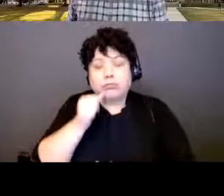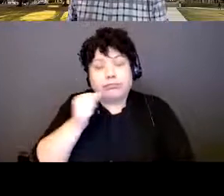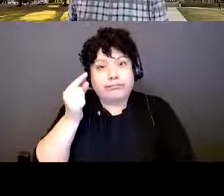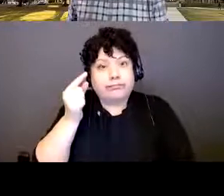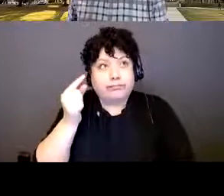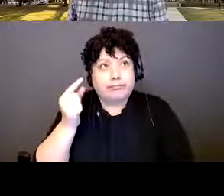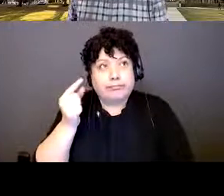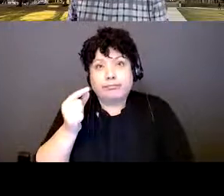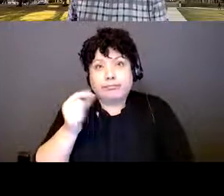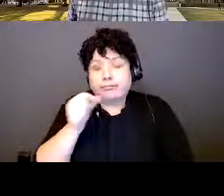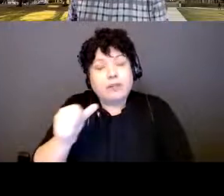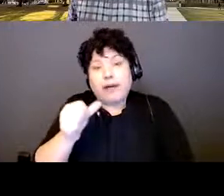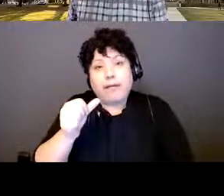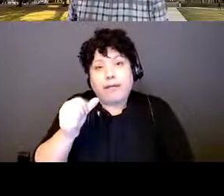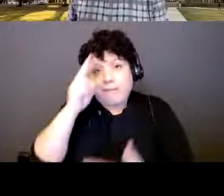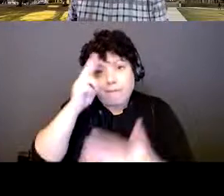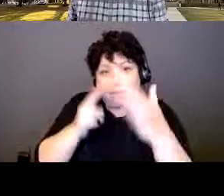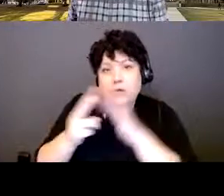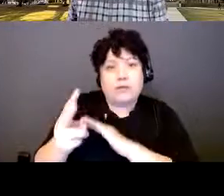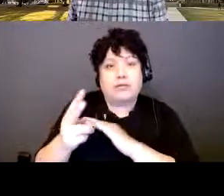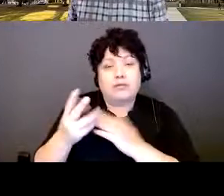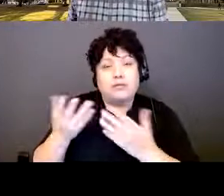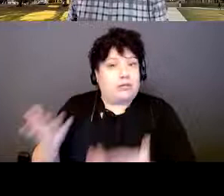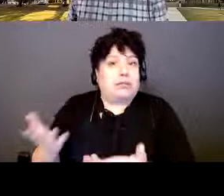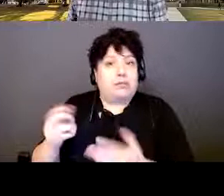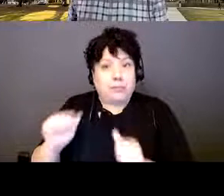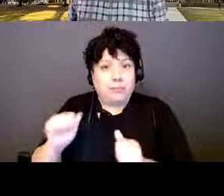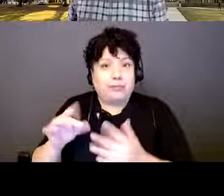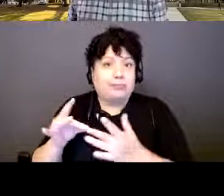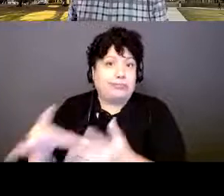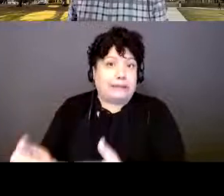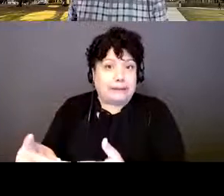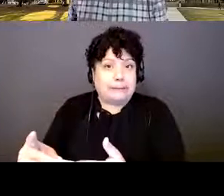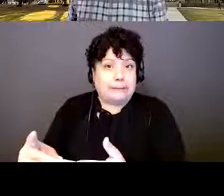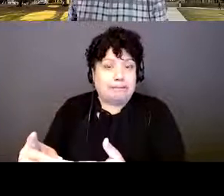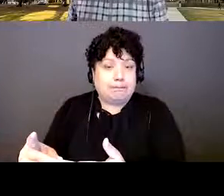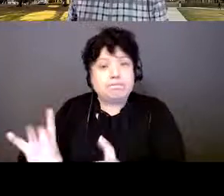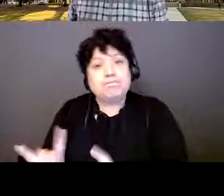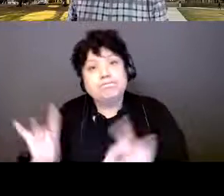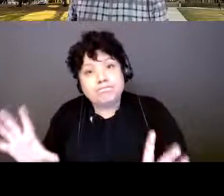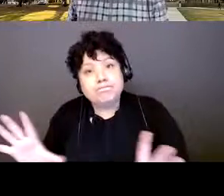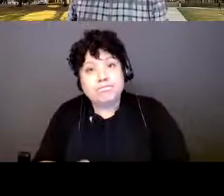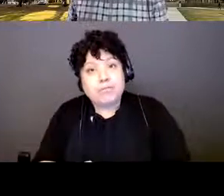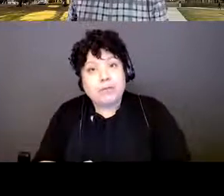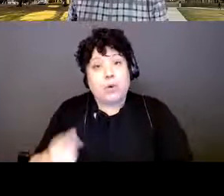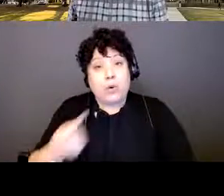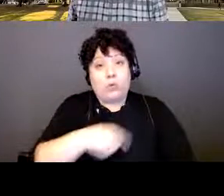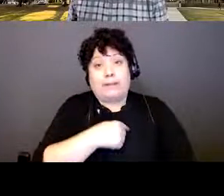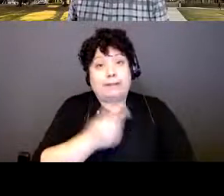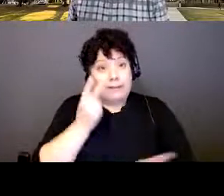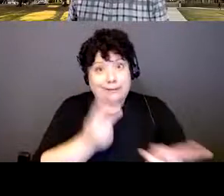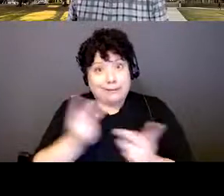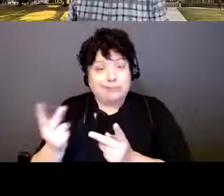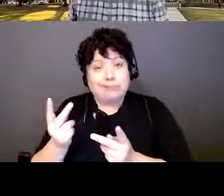didn't foresee the ultimate consequences, which in our view, look predictable and